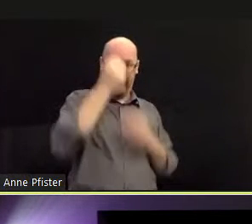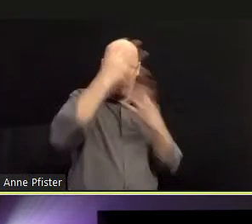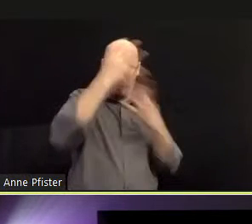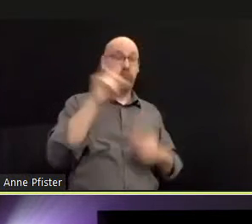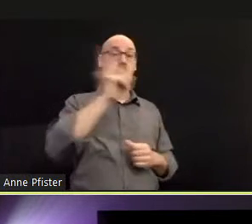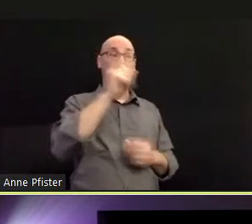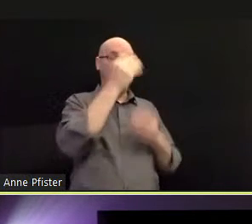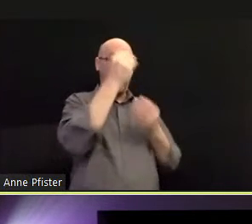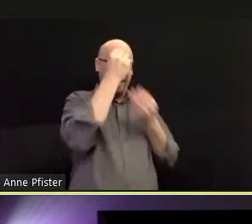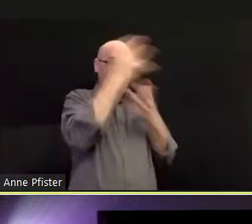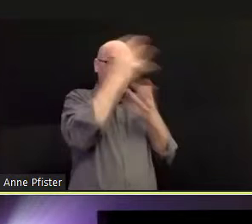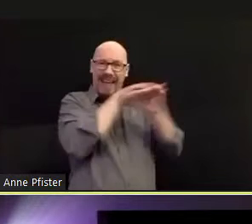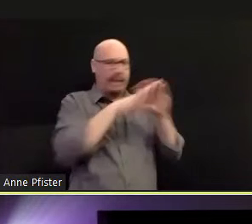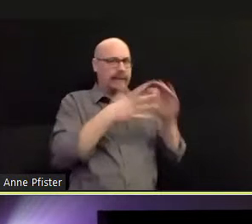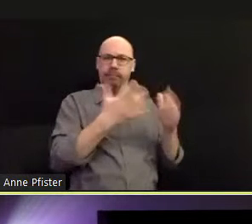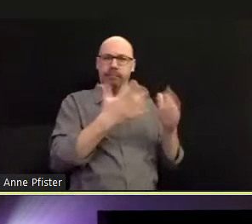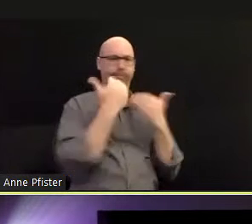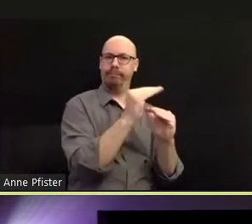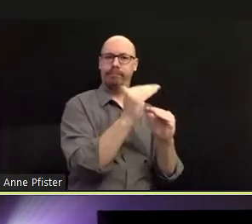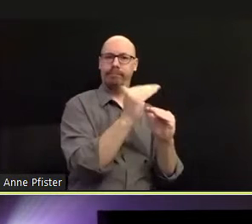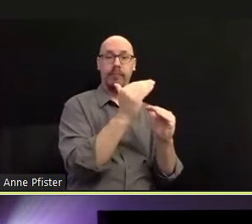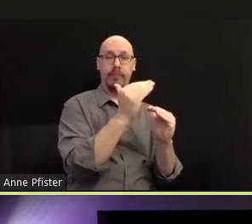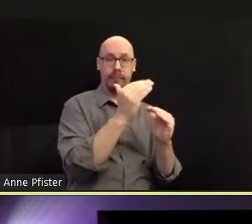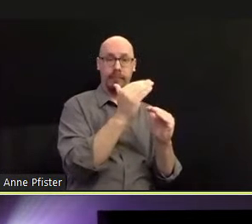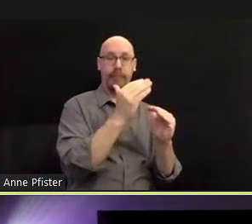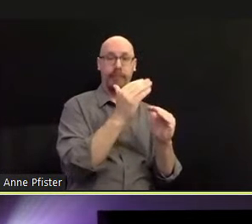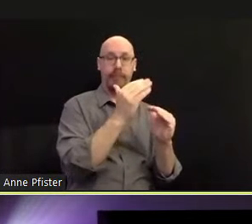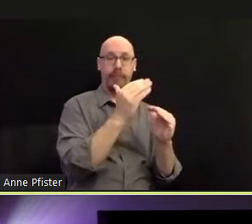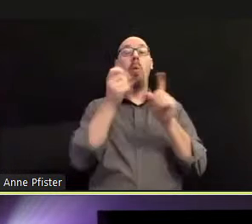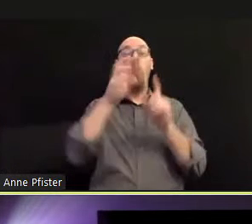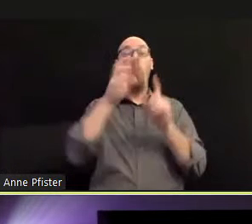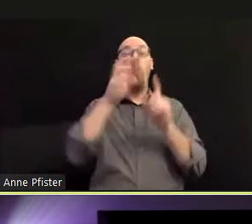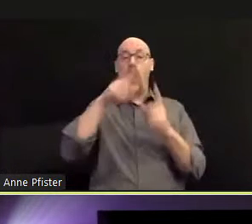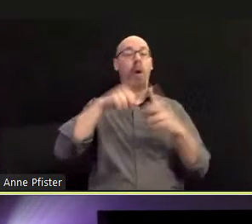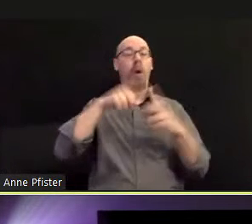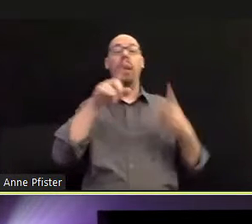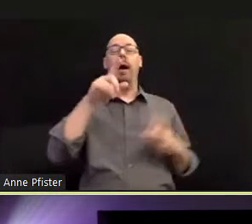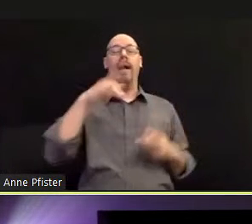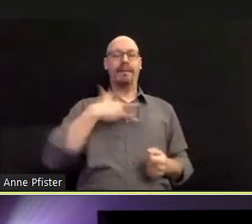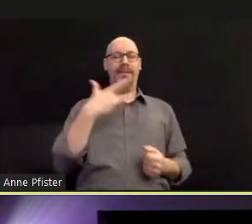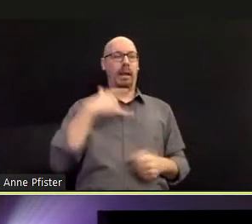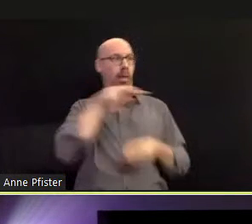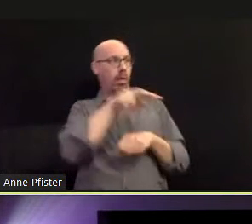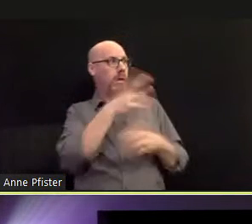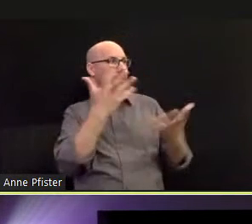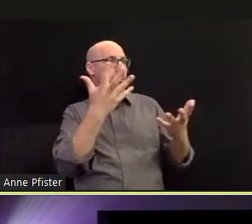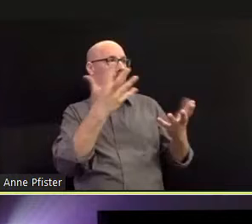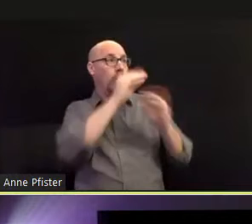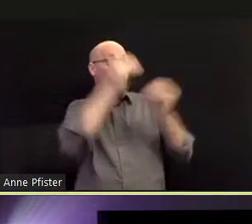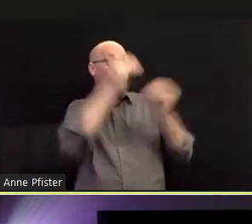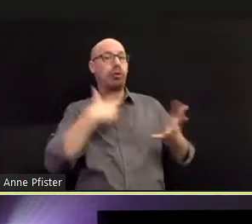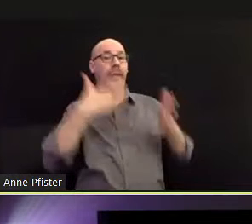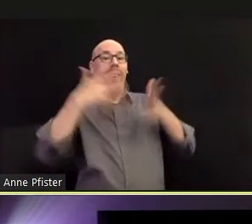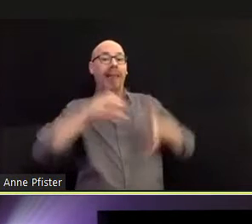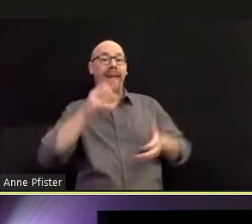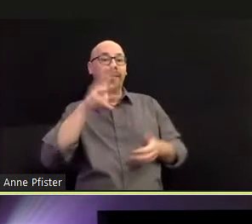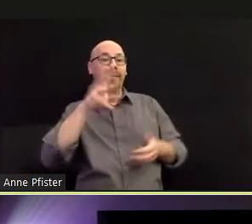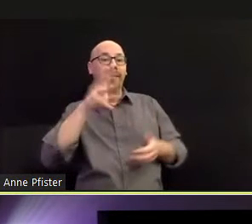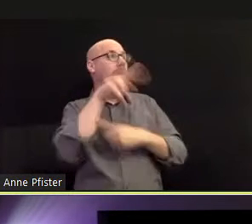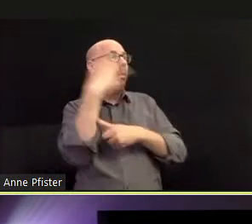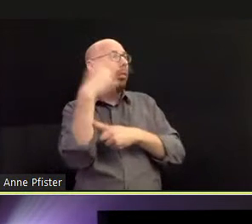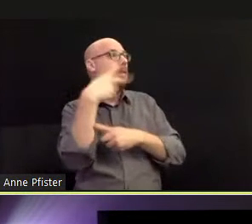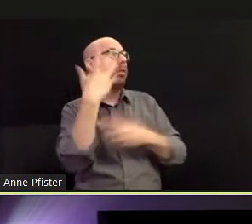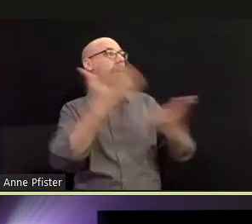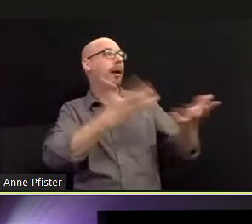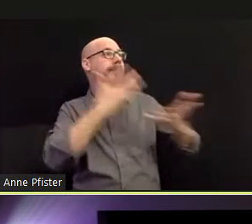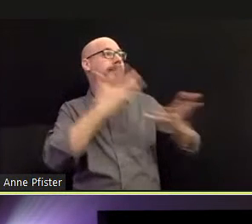I also heard these expressions when people were left out and felt bored or didn't understand what was going around them. Again, this is not because